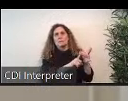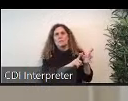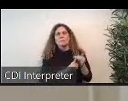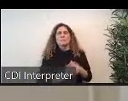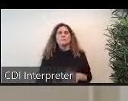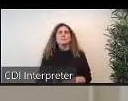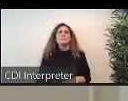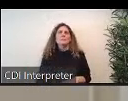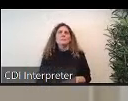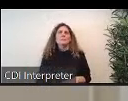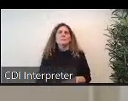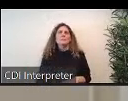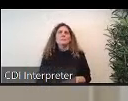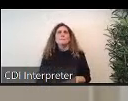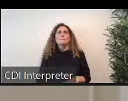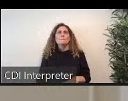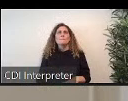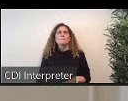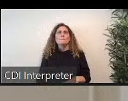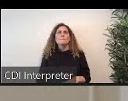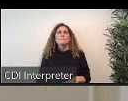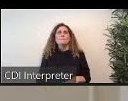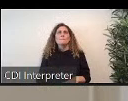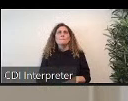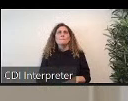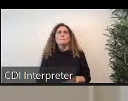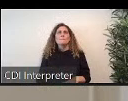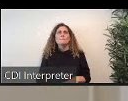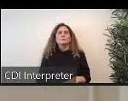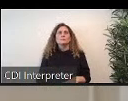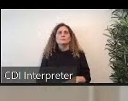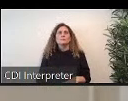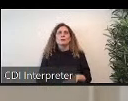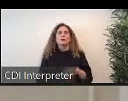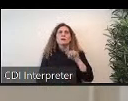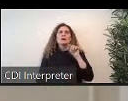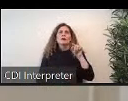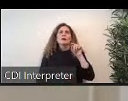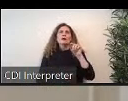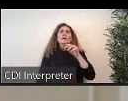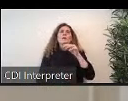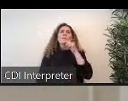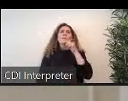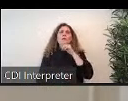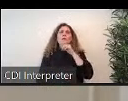milwaukee.gov/MMFS/entertainment venue. Bars and restaurants can get more information at